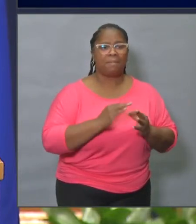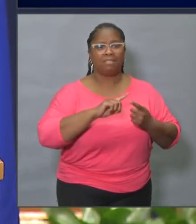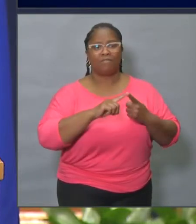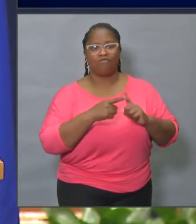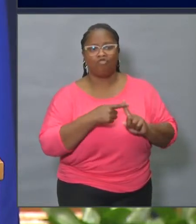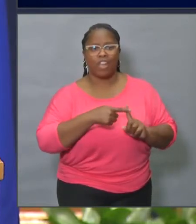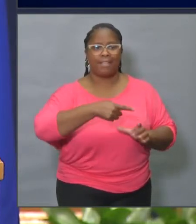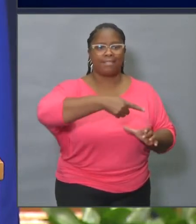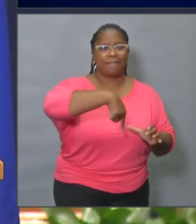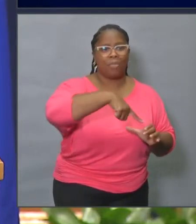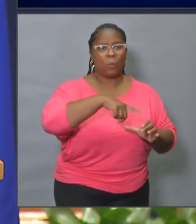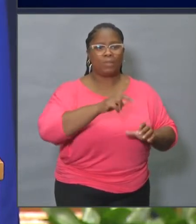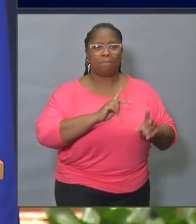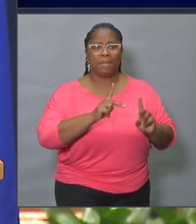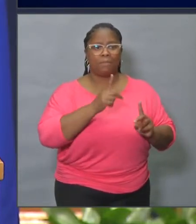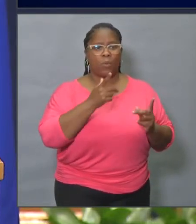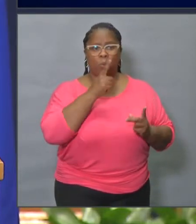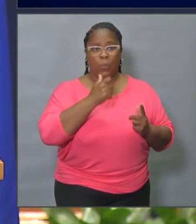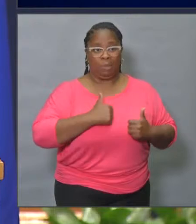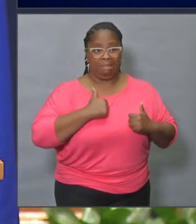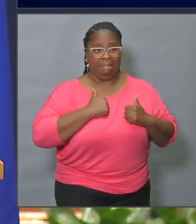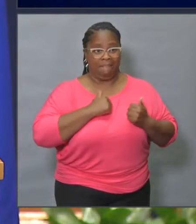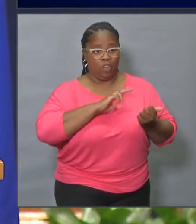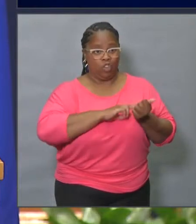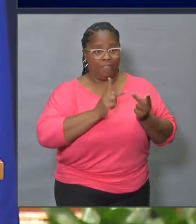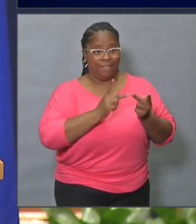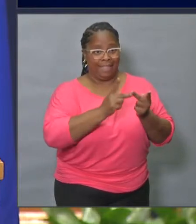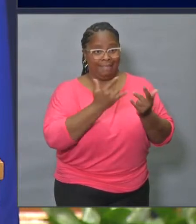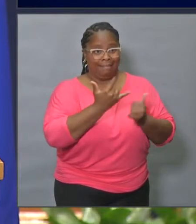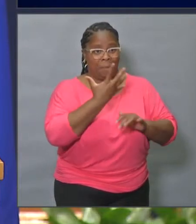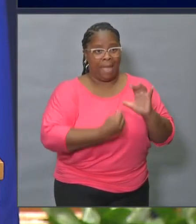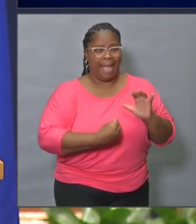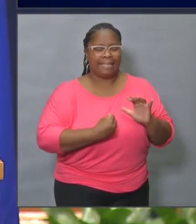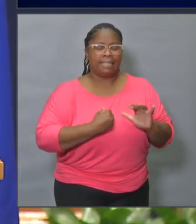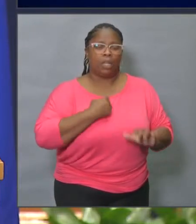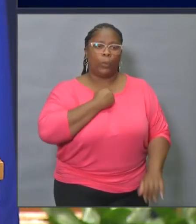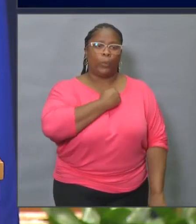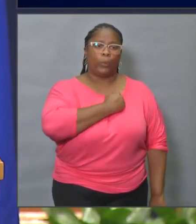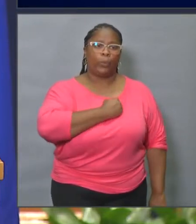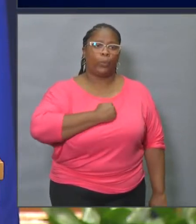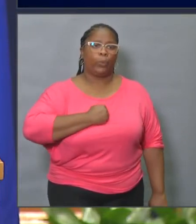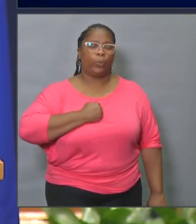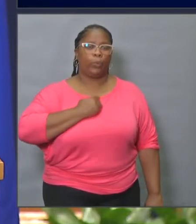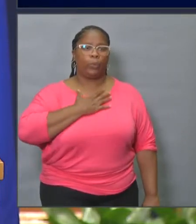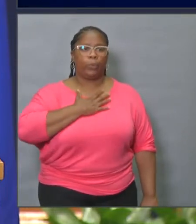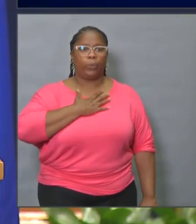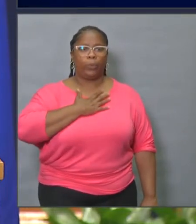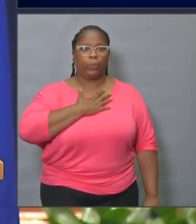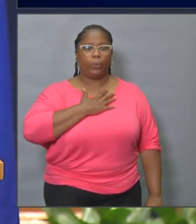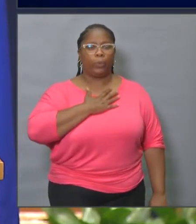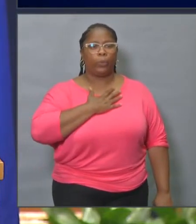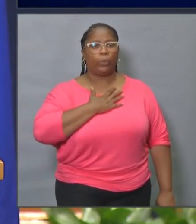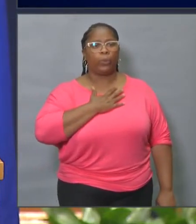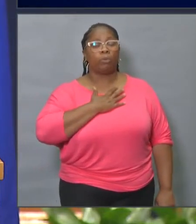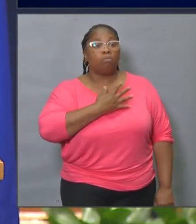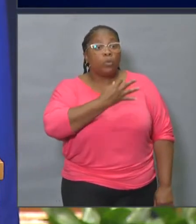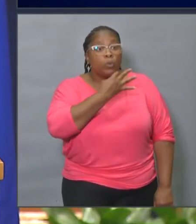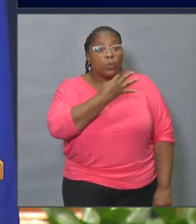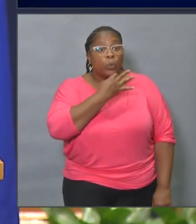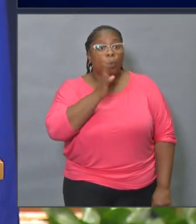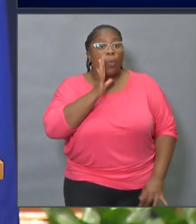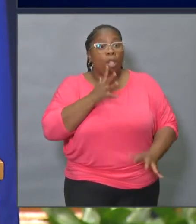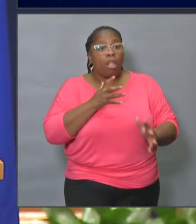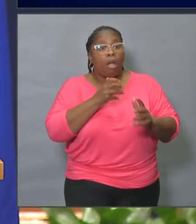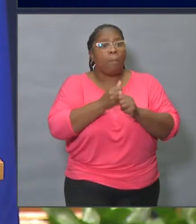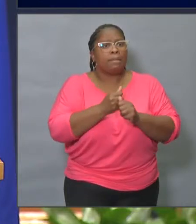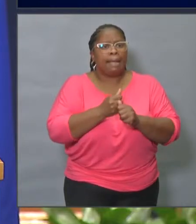people who were residing in our nursing facilities and passed away. And I will be updating you in a moment on the work